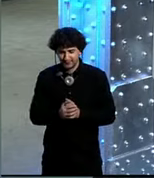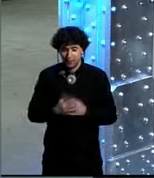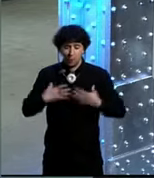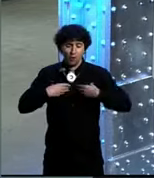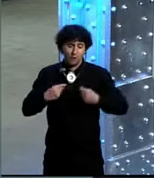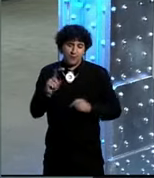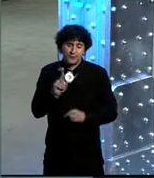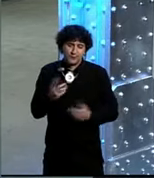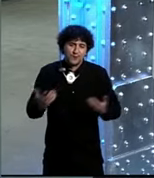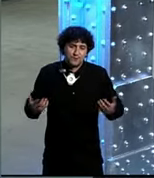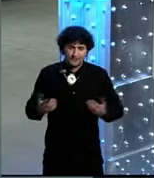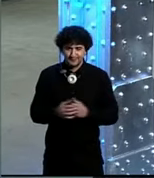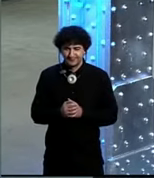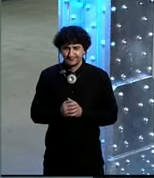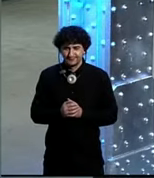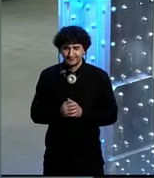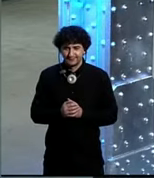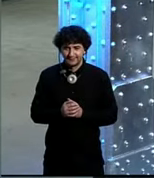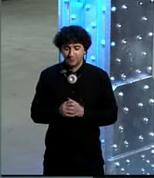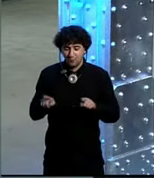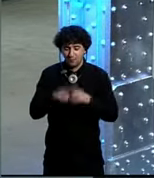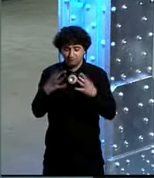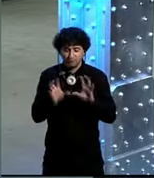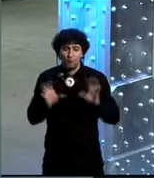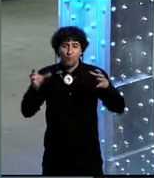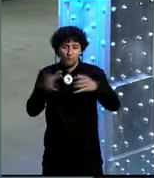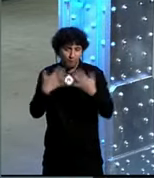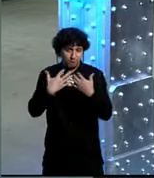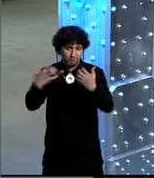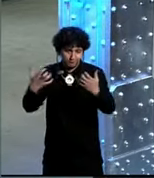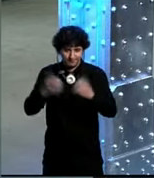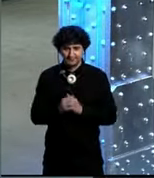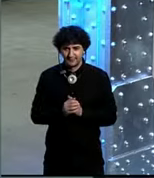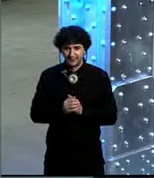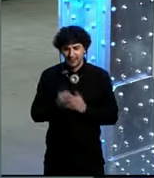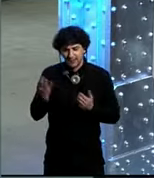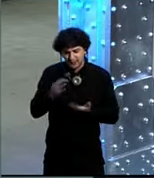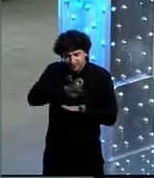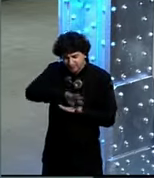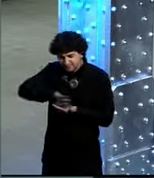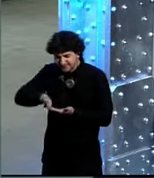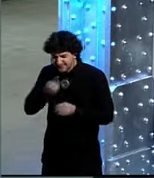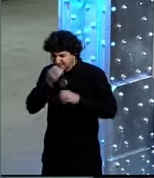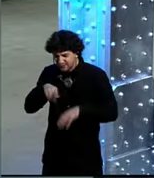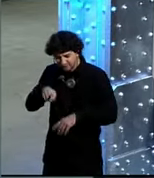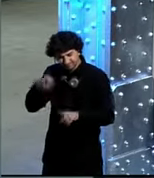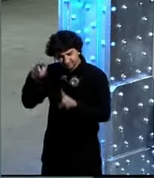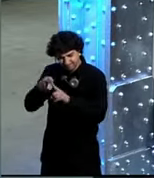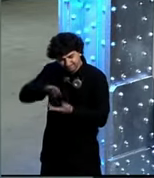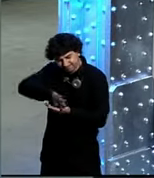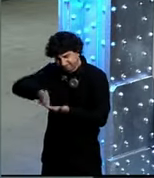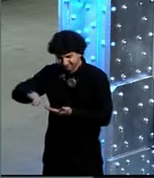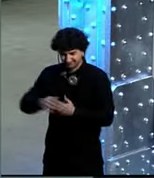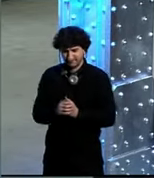members, and try to get them to shepherd them away from the areas where you don't want them to go and gently get them in a